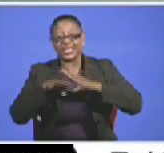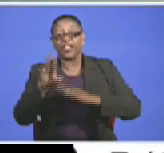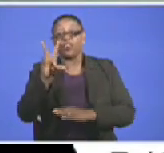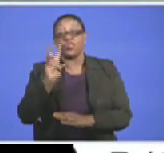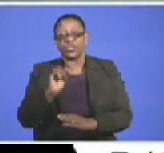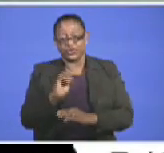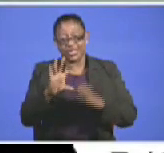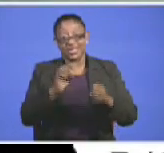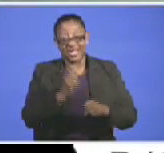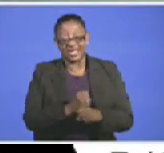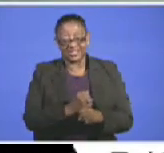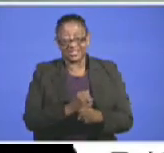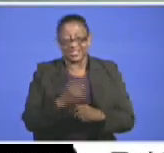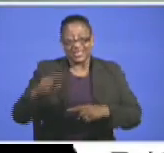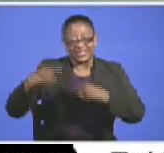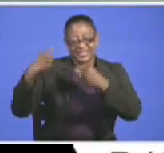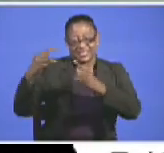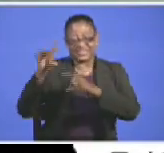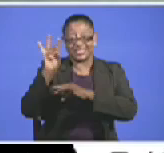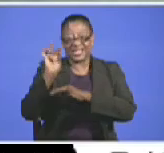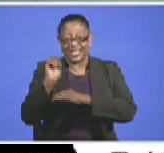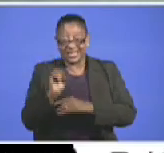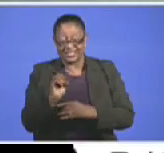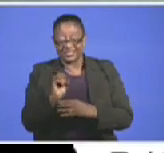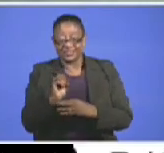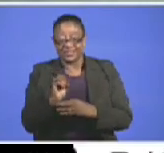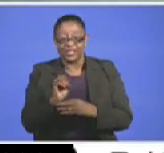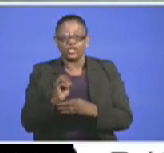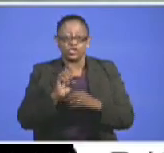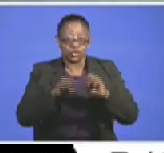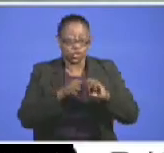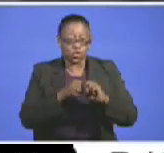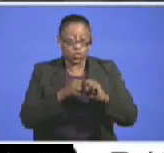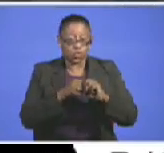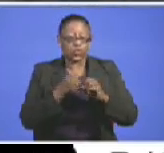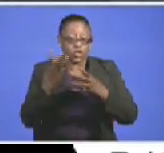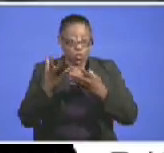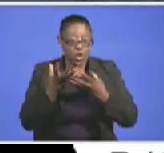since the 1980s. That's how serious we are about infrastructural